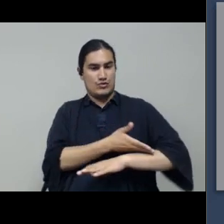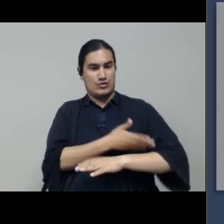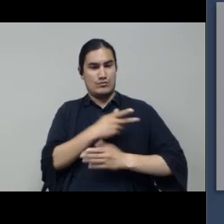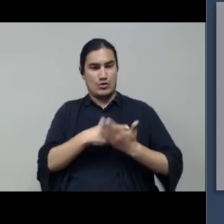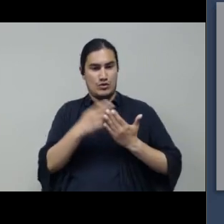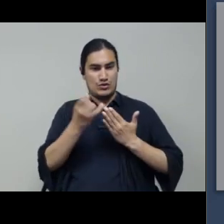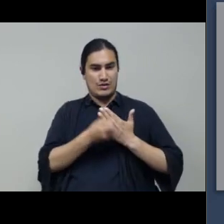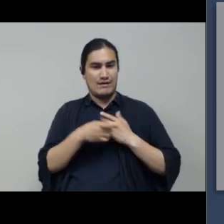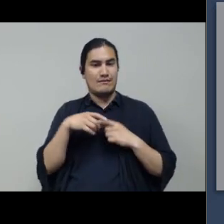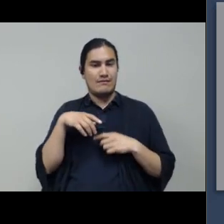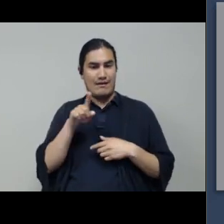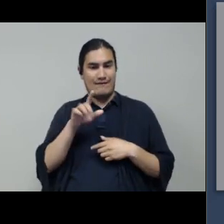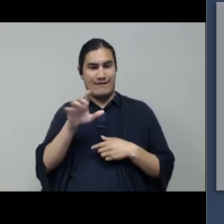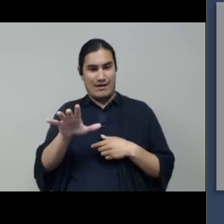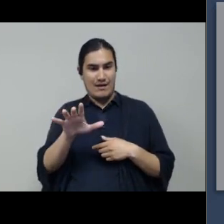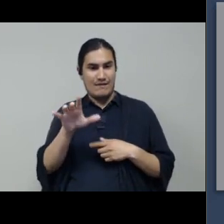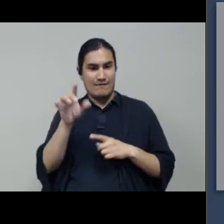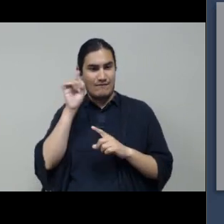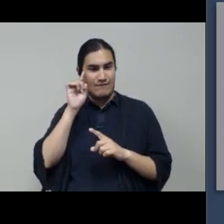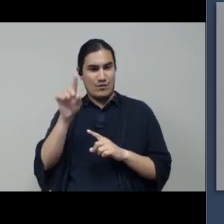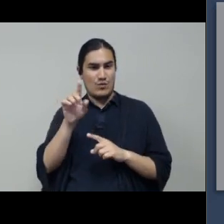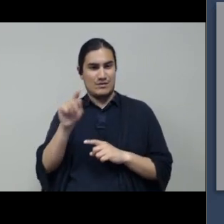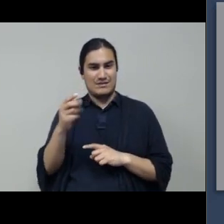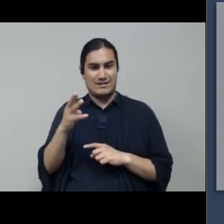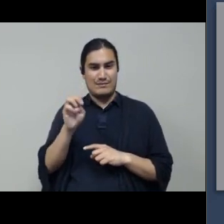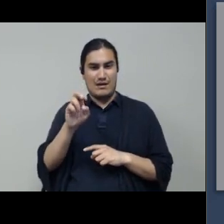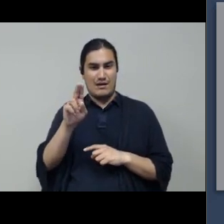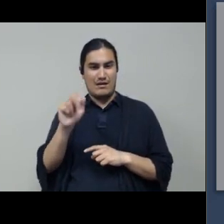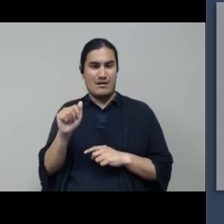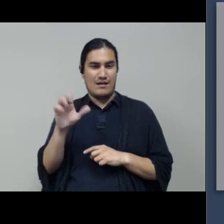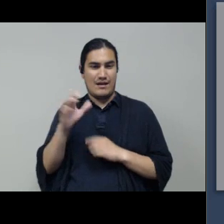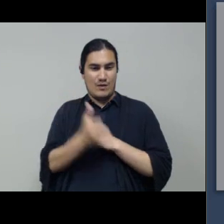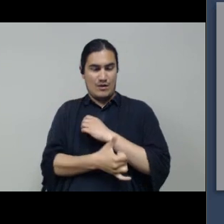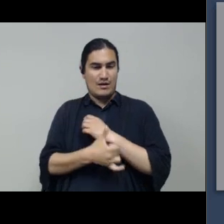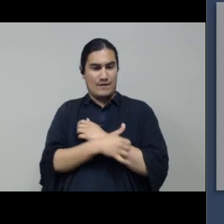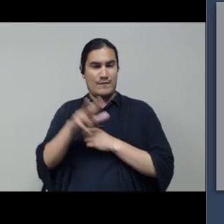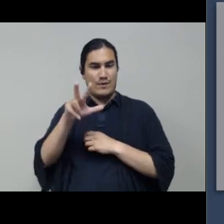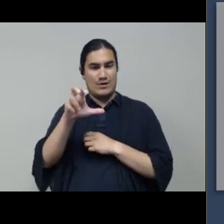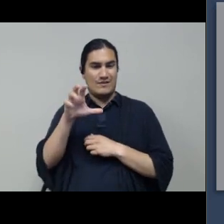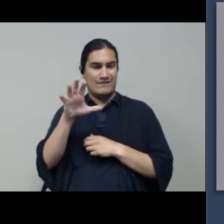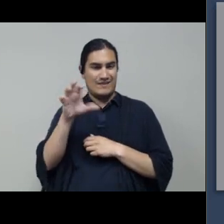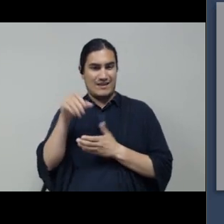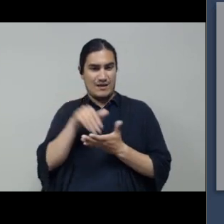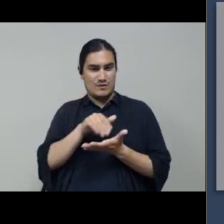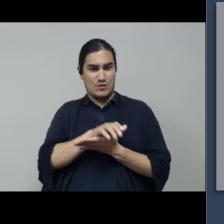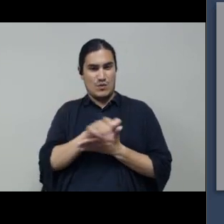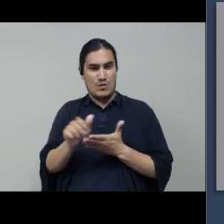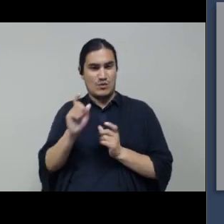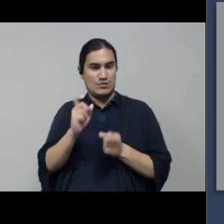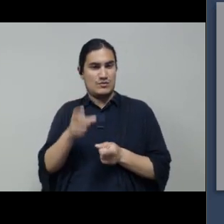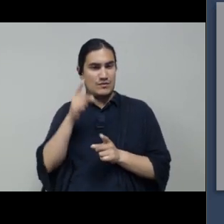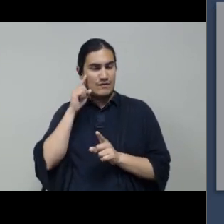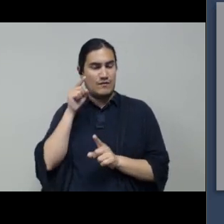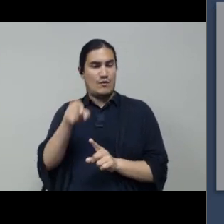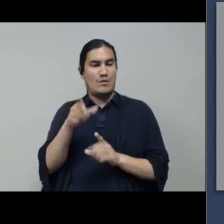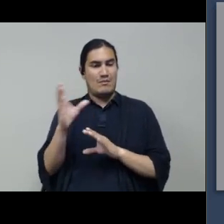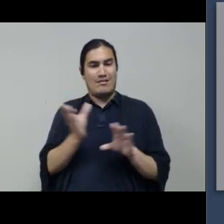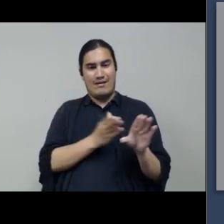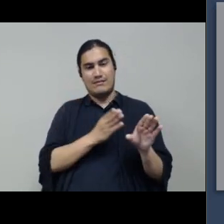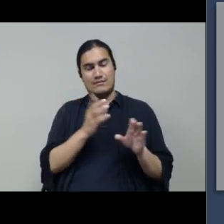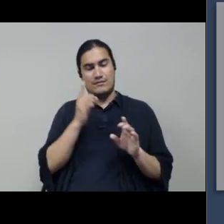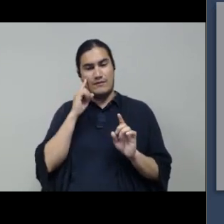that is requesting a supplemental allocation for pre-construction support of $350,000 for the plan specification and estimate